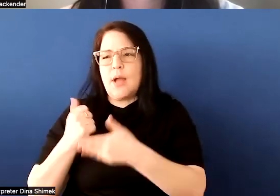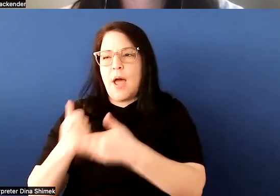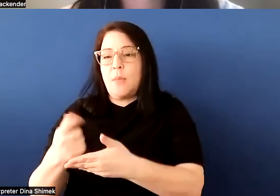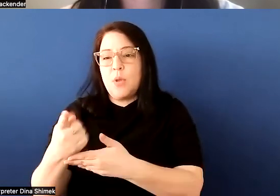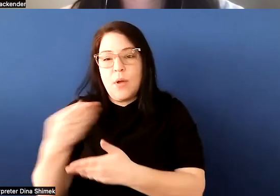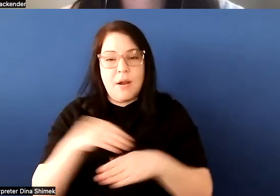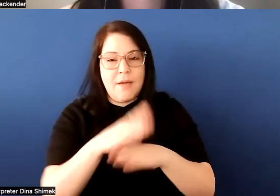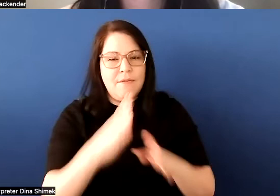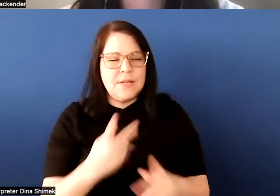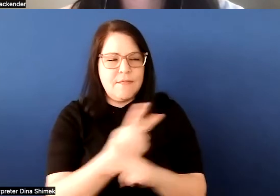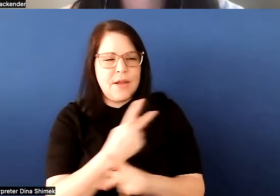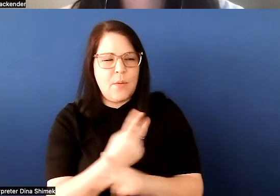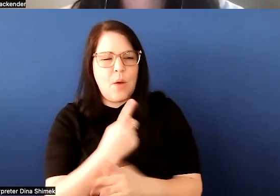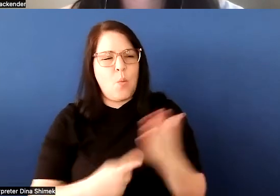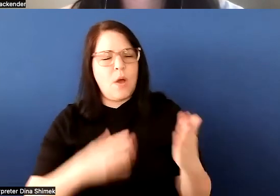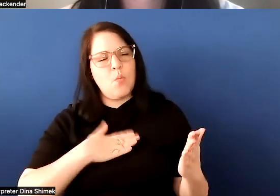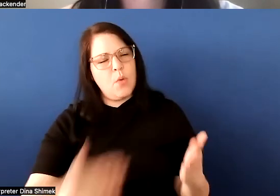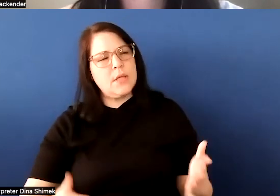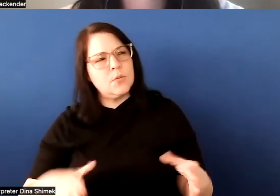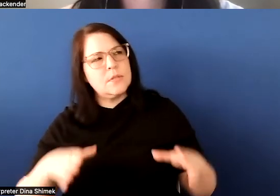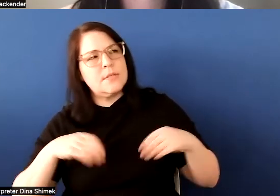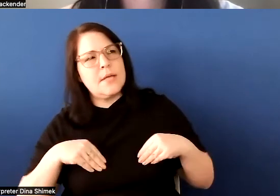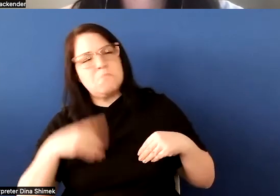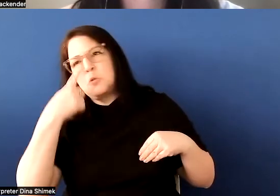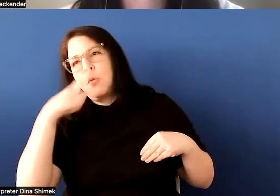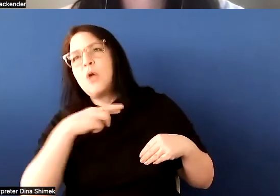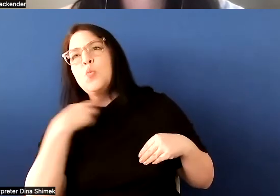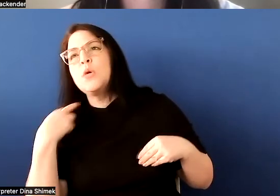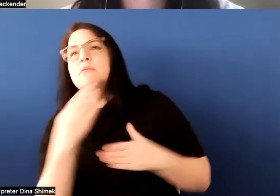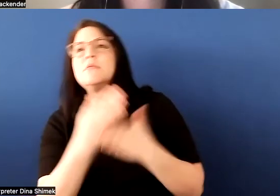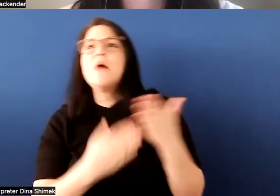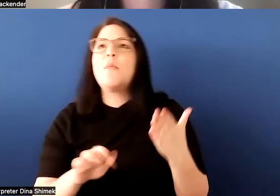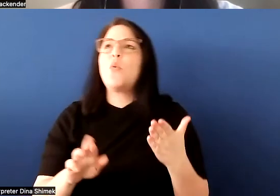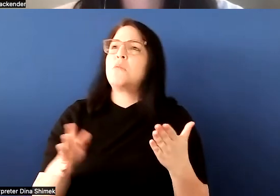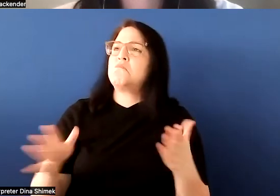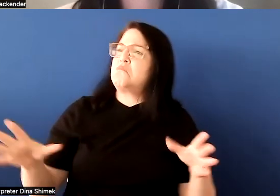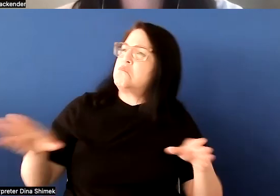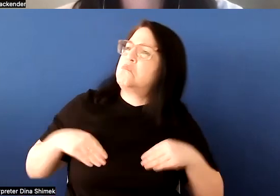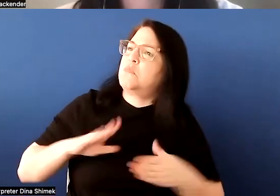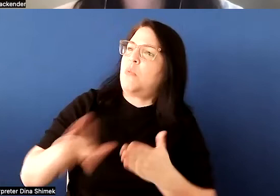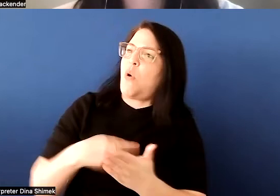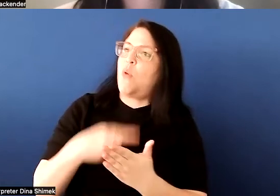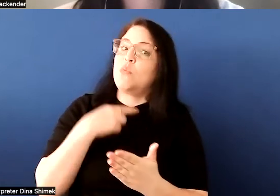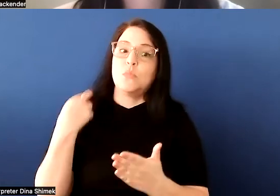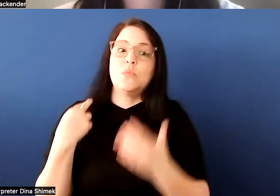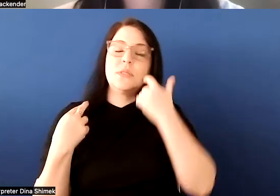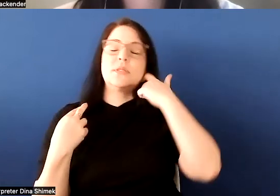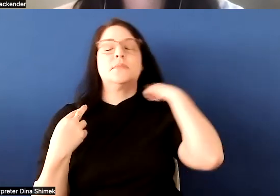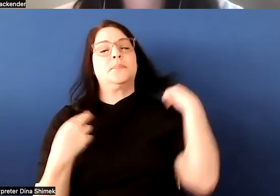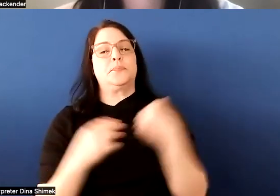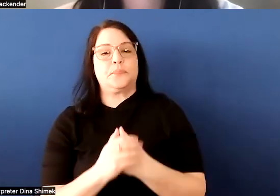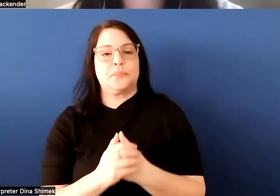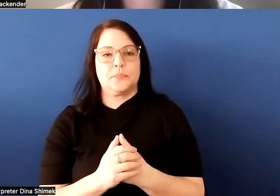you figure out, what do I really have tolerance for if the market decides to do what it's done this year, for example.